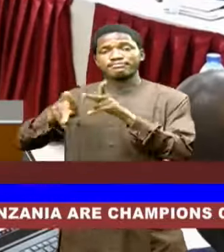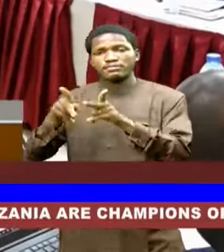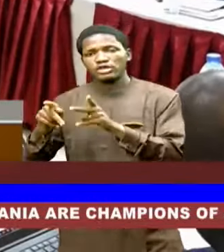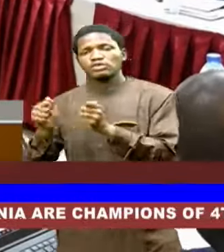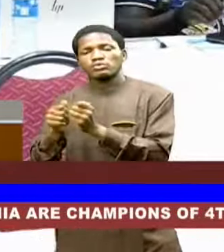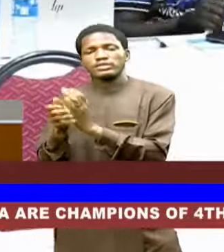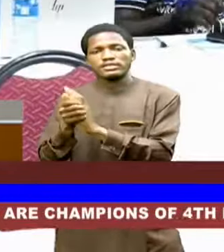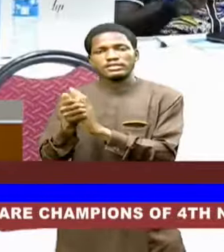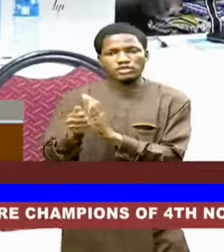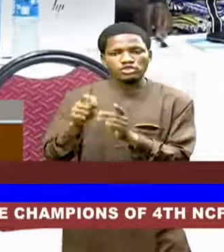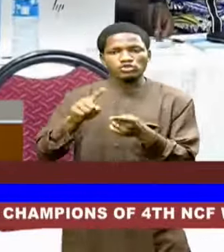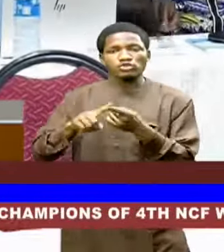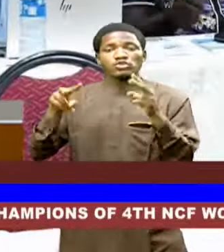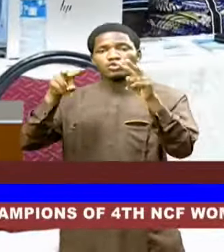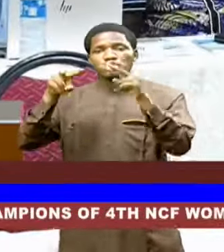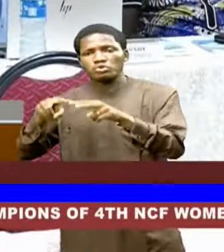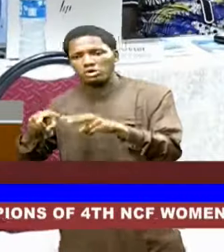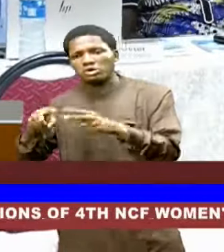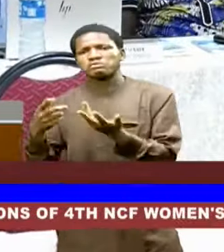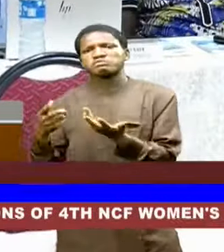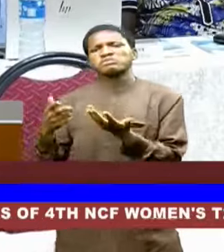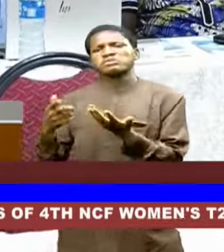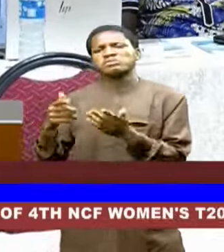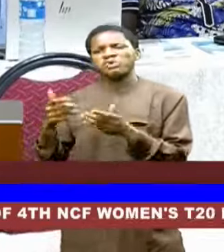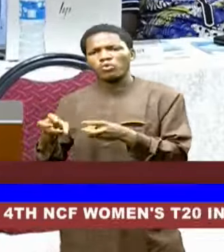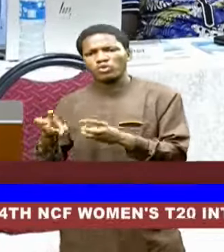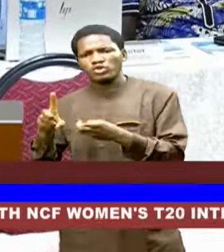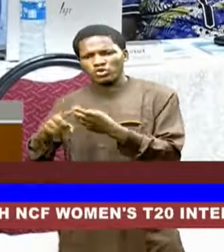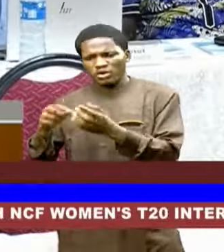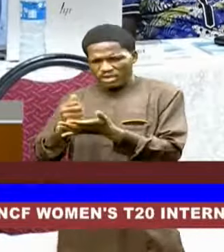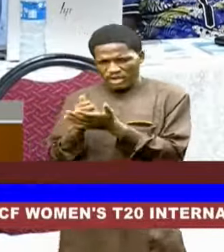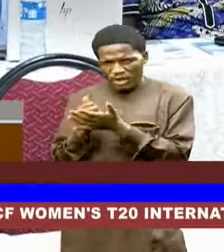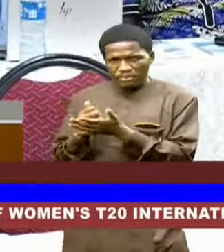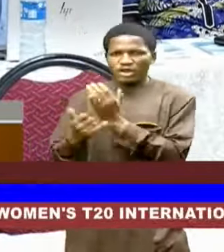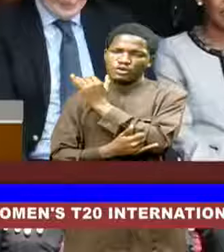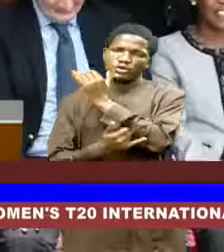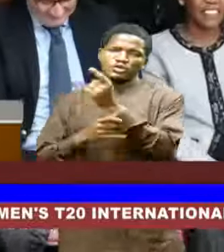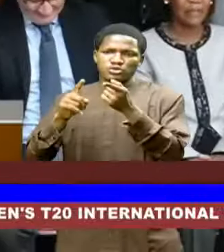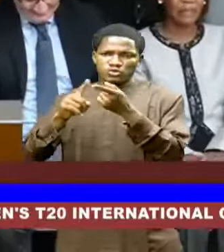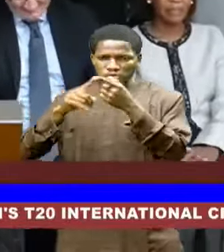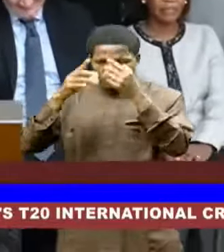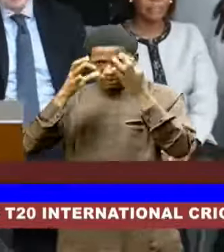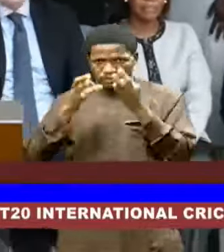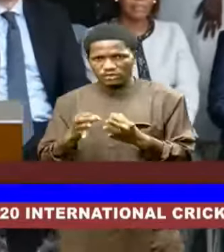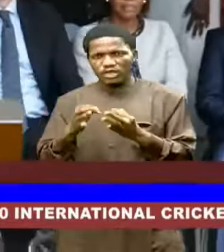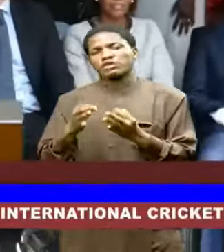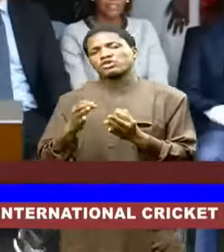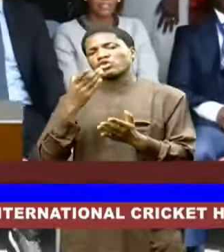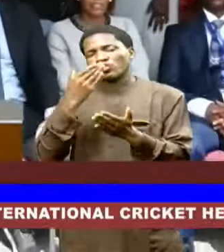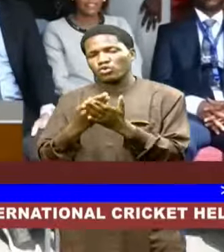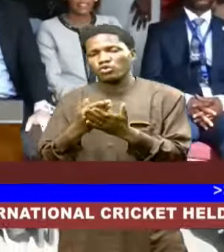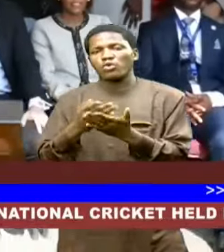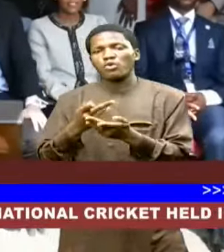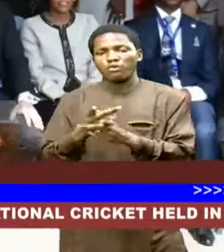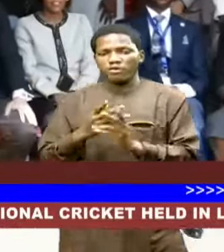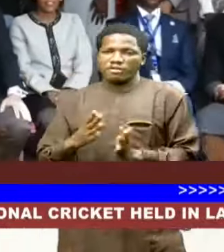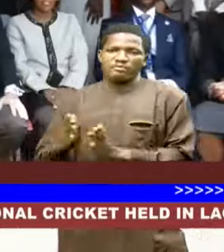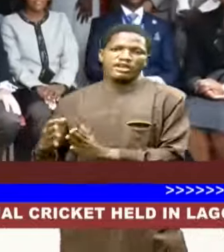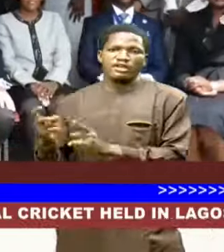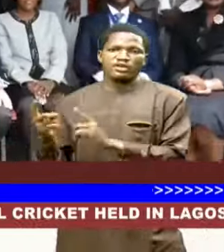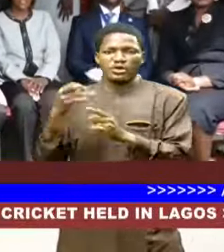pipeline loans and help their countries to design its borrowing plan going forward. In Abuja, I am Musa